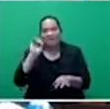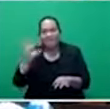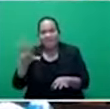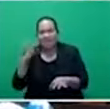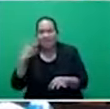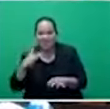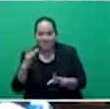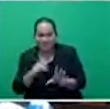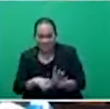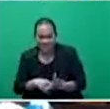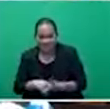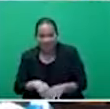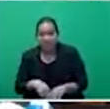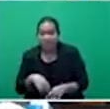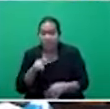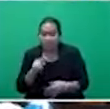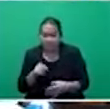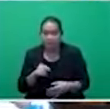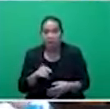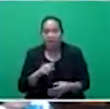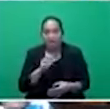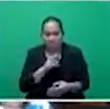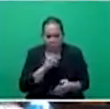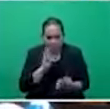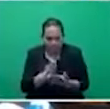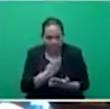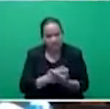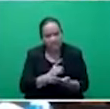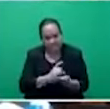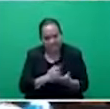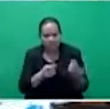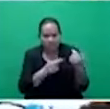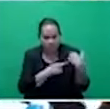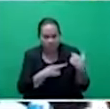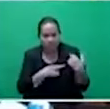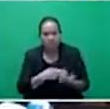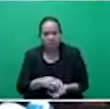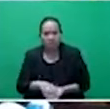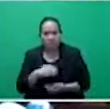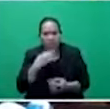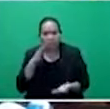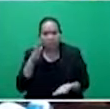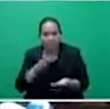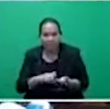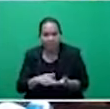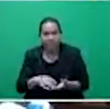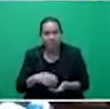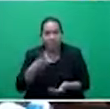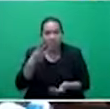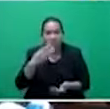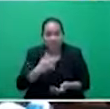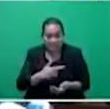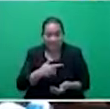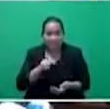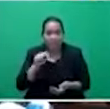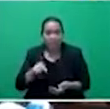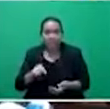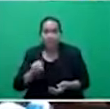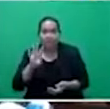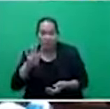said, the budget is fiscally responsible. We've been saying we've reduced the fiscal deficit from 13.8%, sir, to